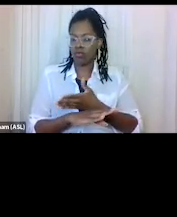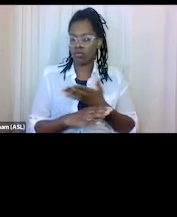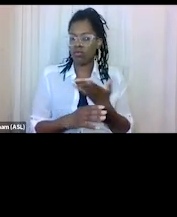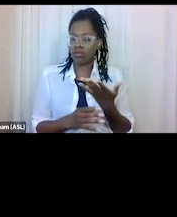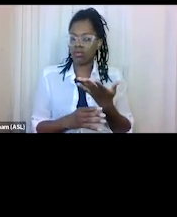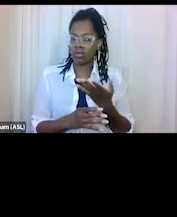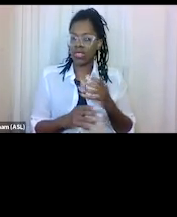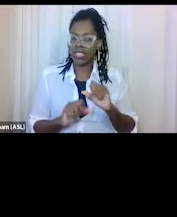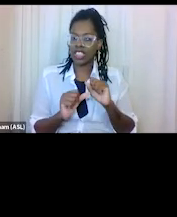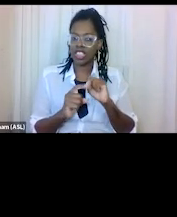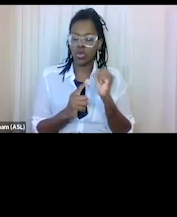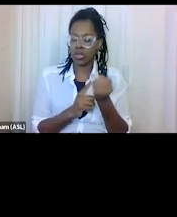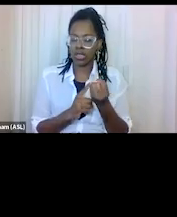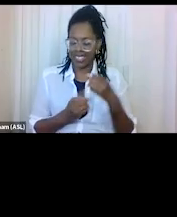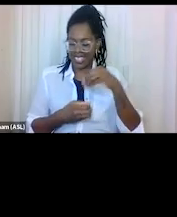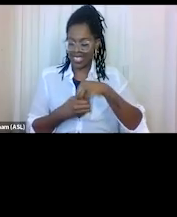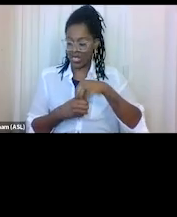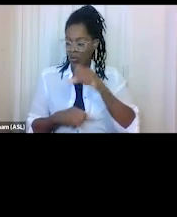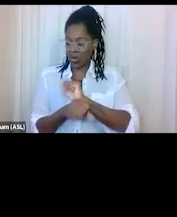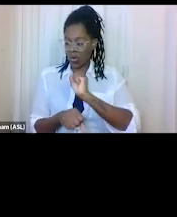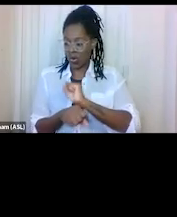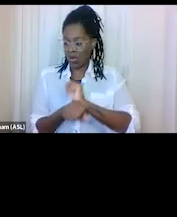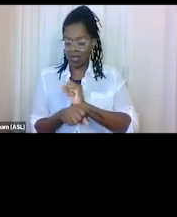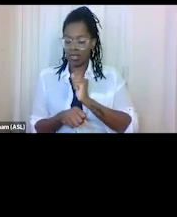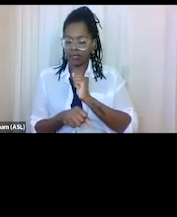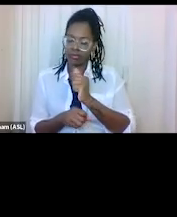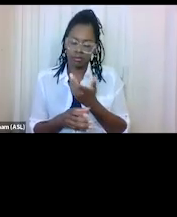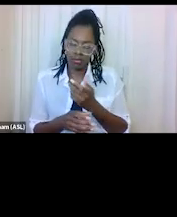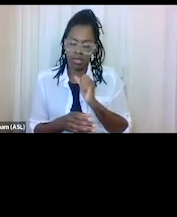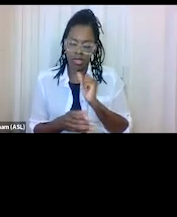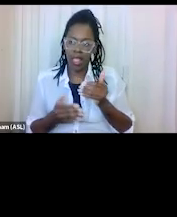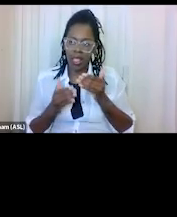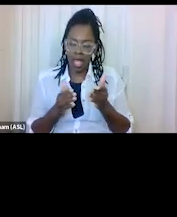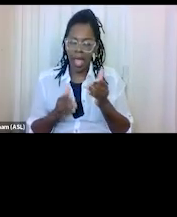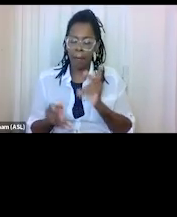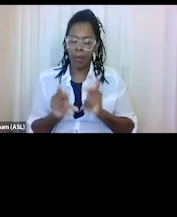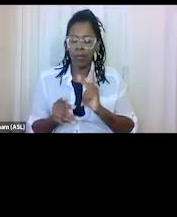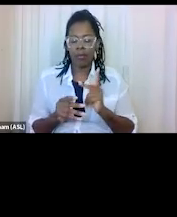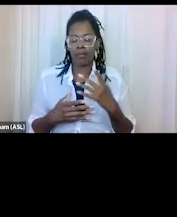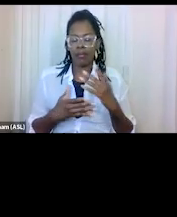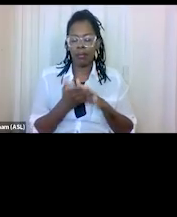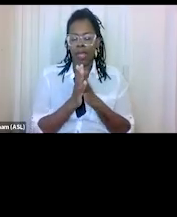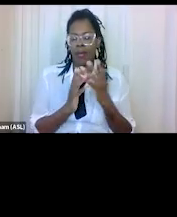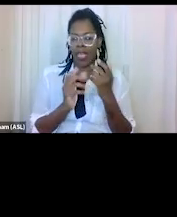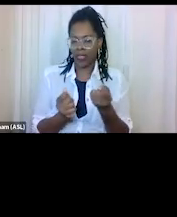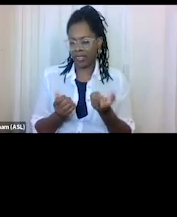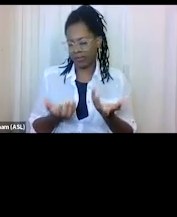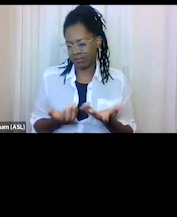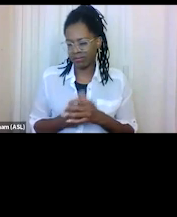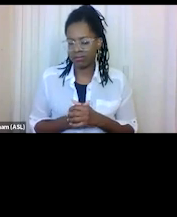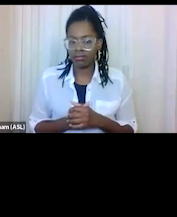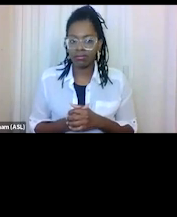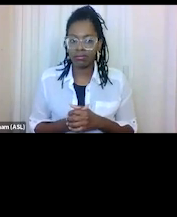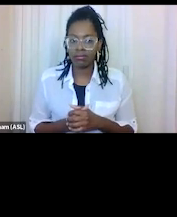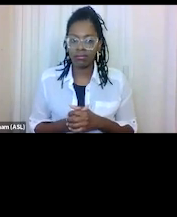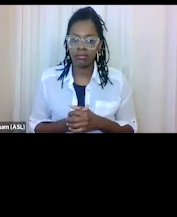of internal work will allow someone to be healthy living on the street for a sustained amount of time. And we can go ahead to the